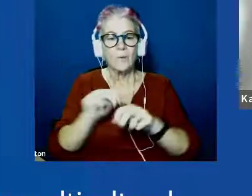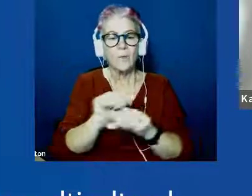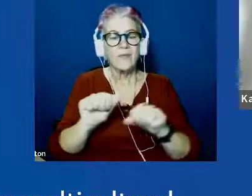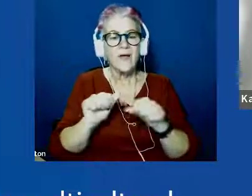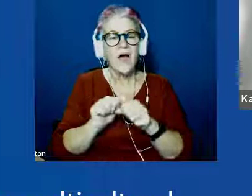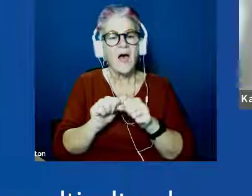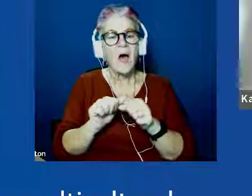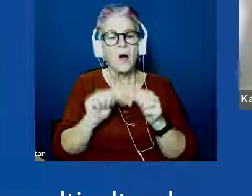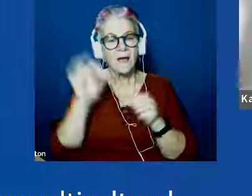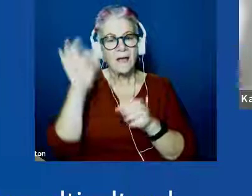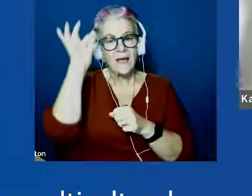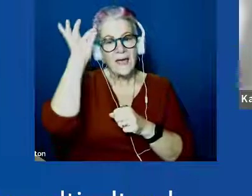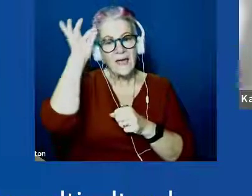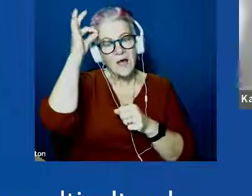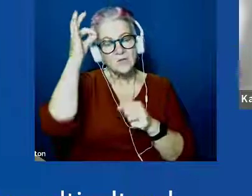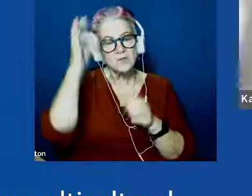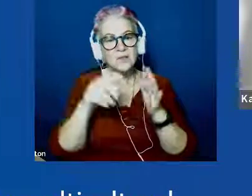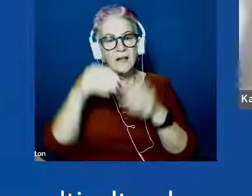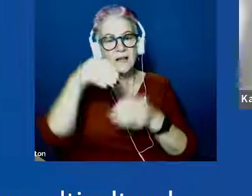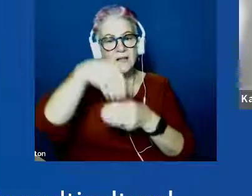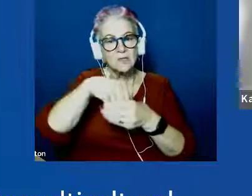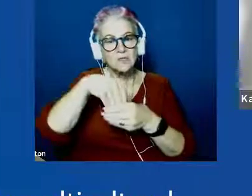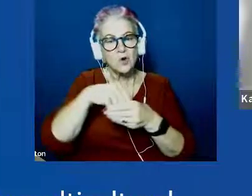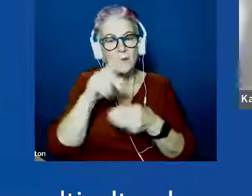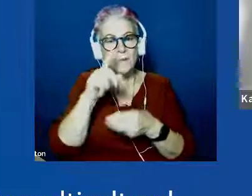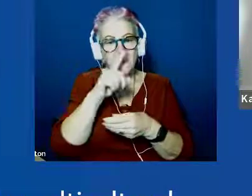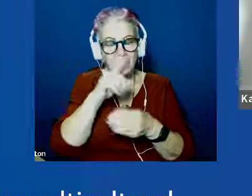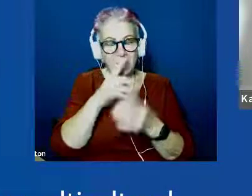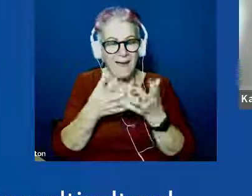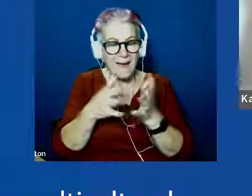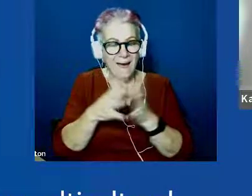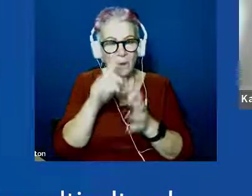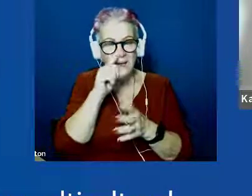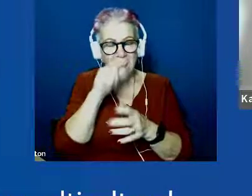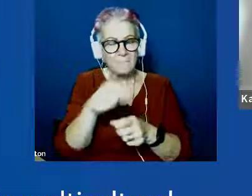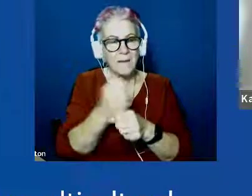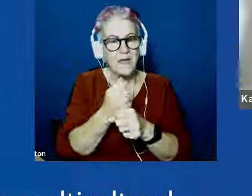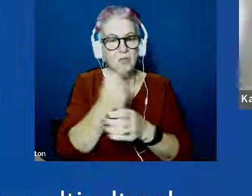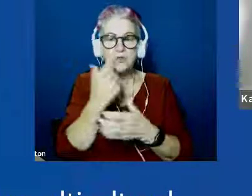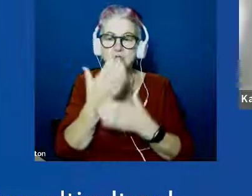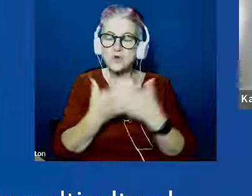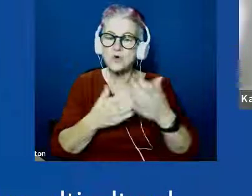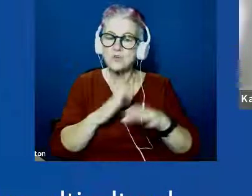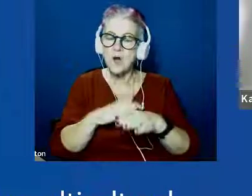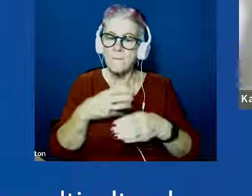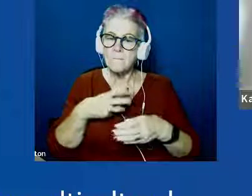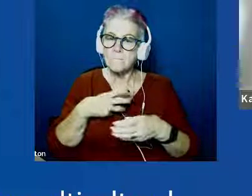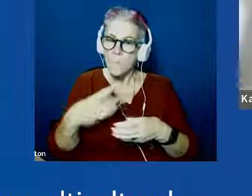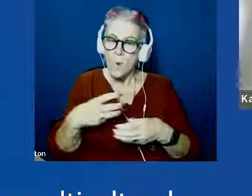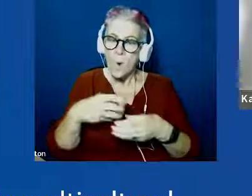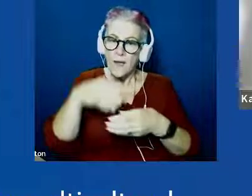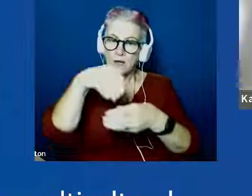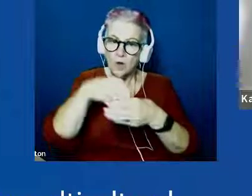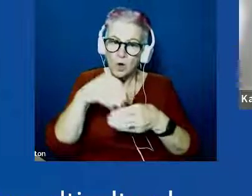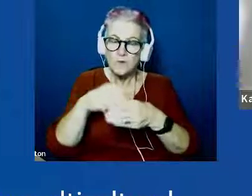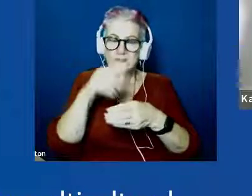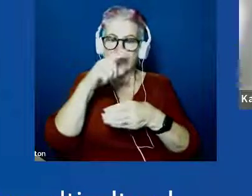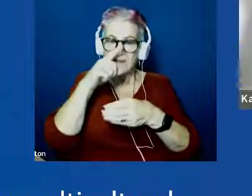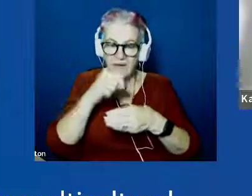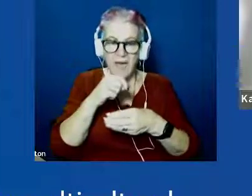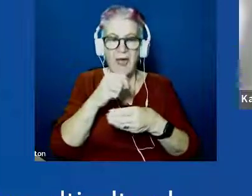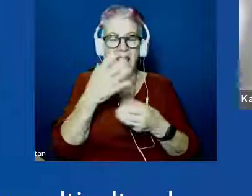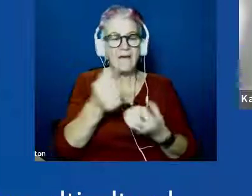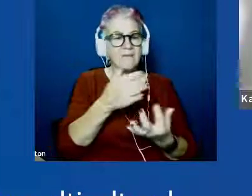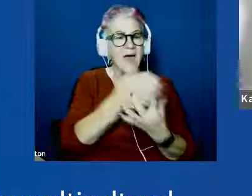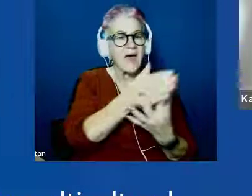council to talk about our online story times and how we can make those better and more inclusive. And we realised one thing that is missing